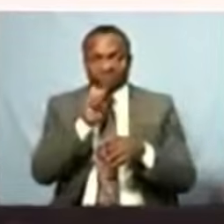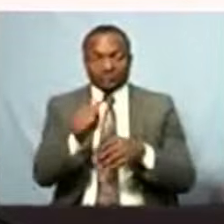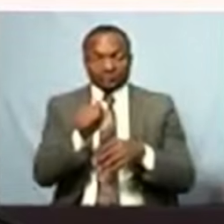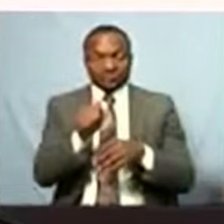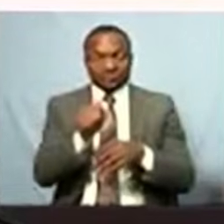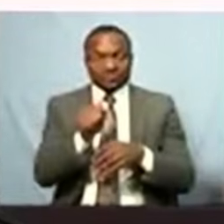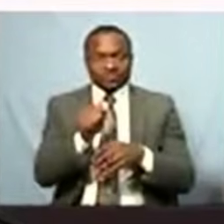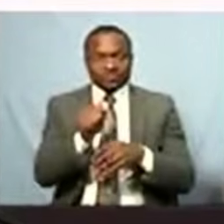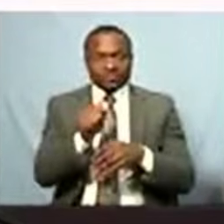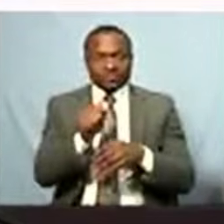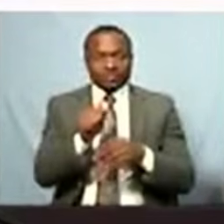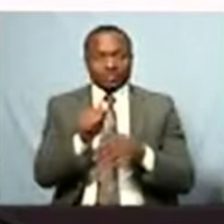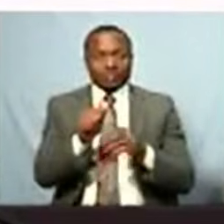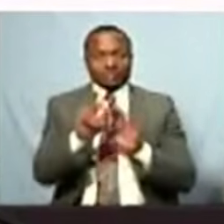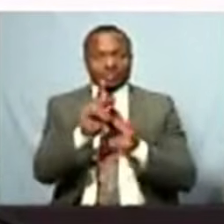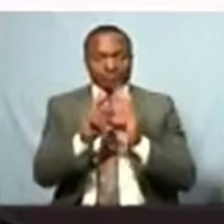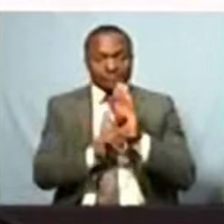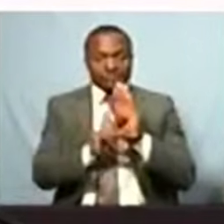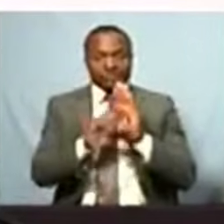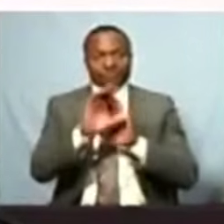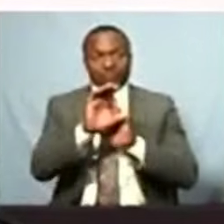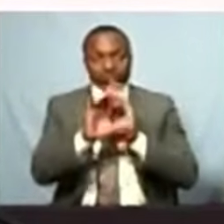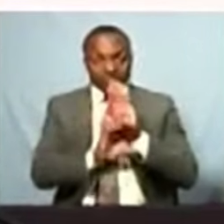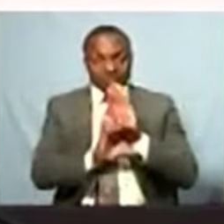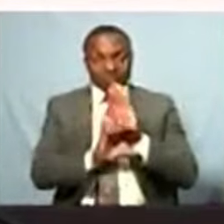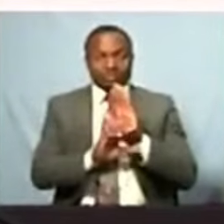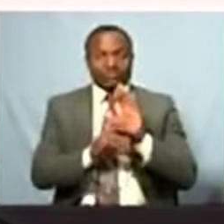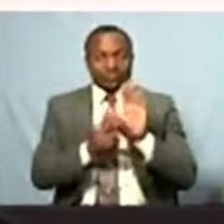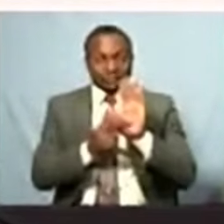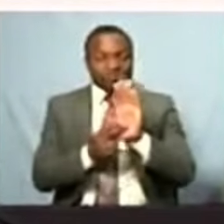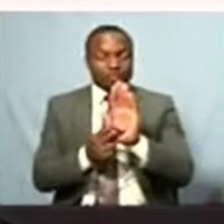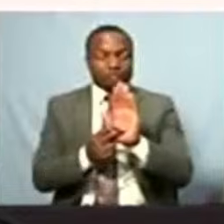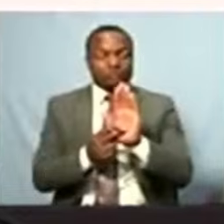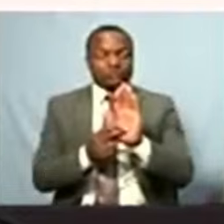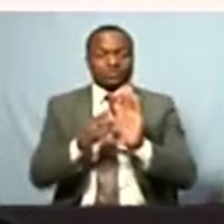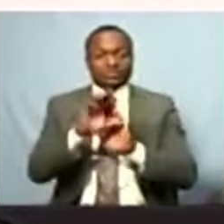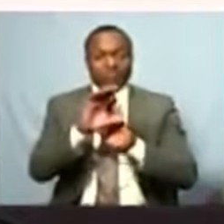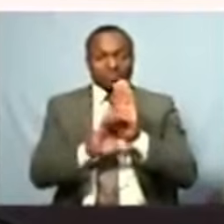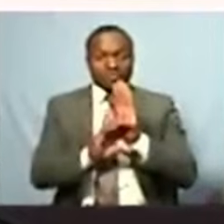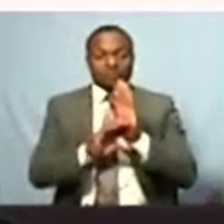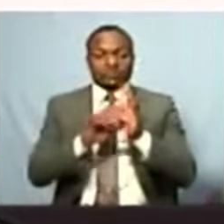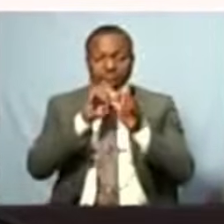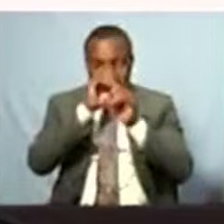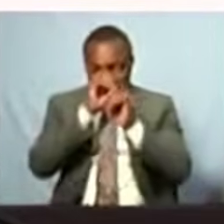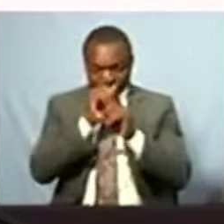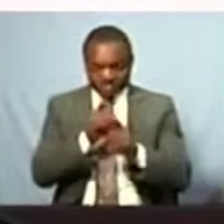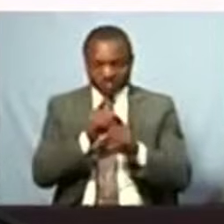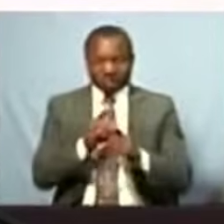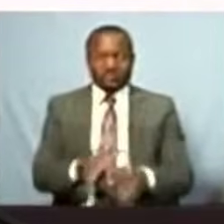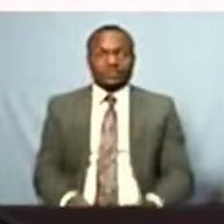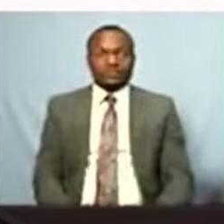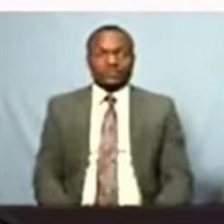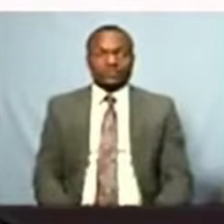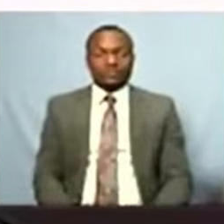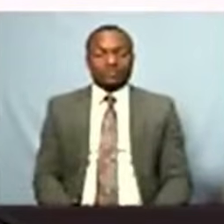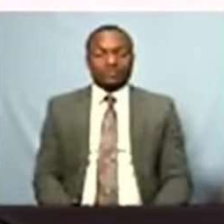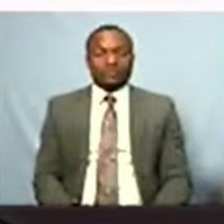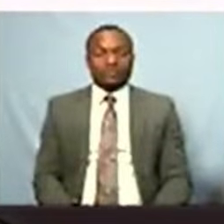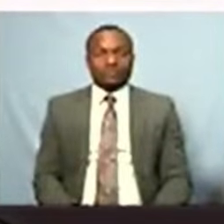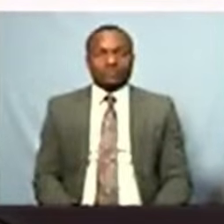the provisions of the Constitution as determined by the Constitutional Court. So there is no objection